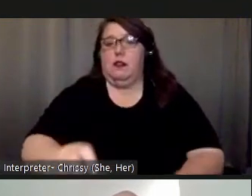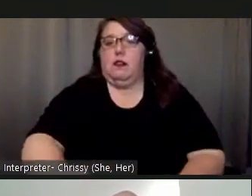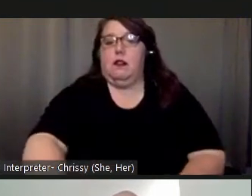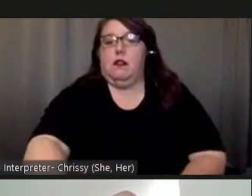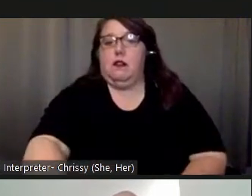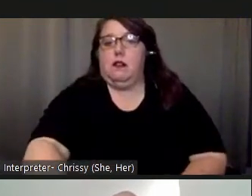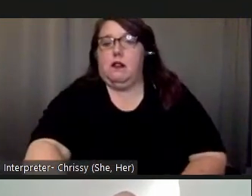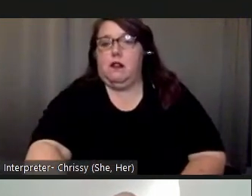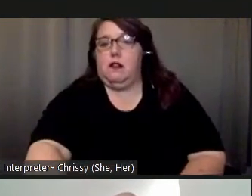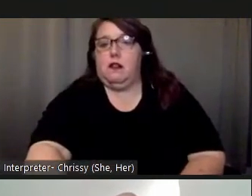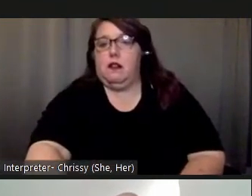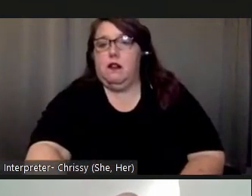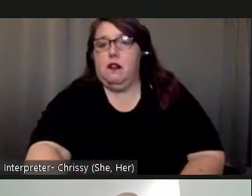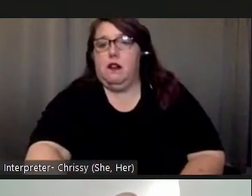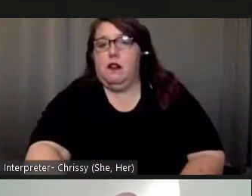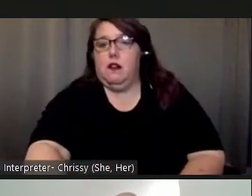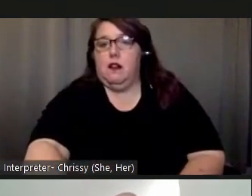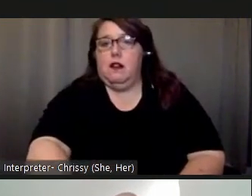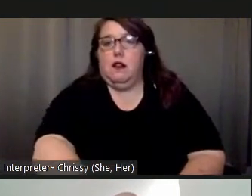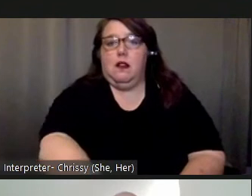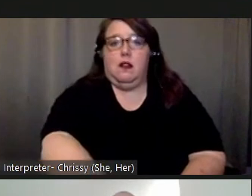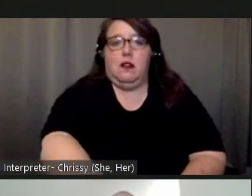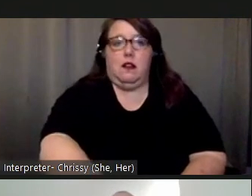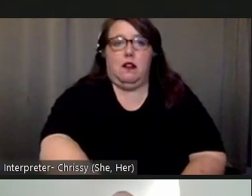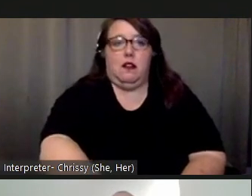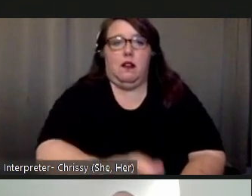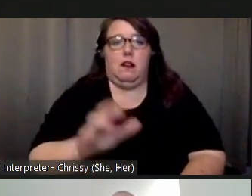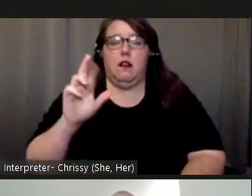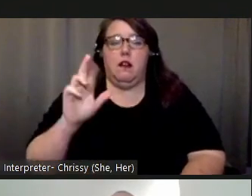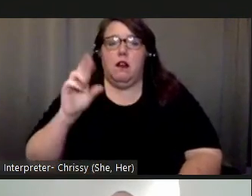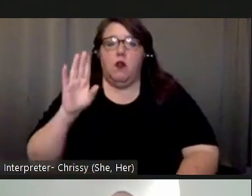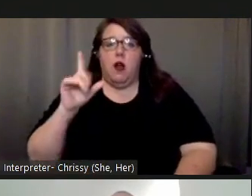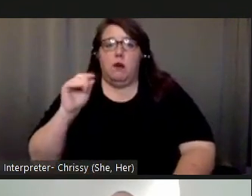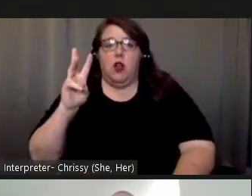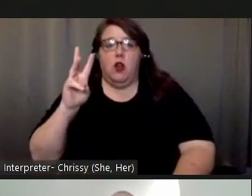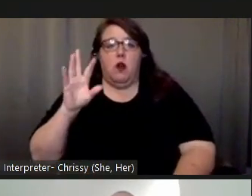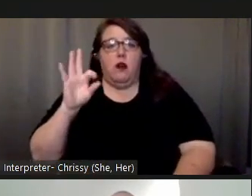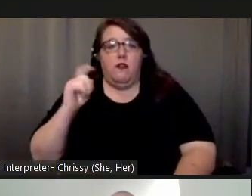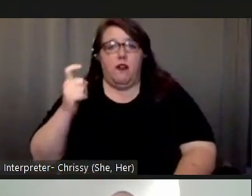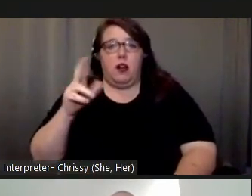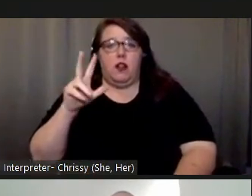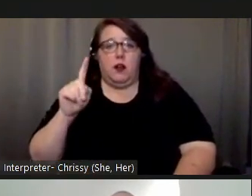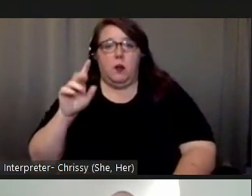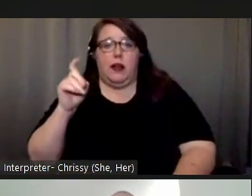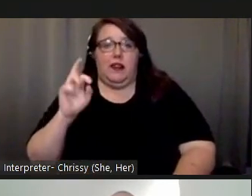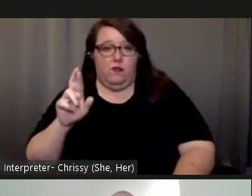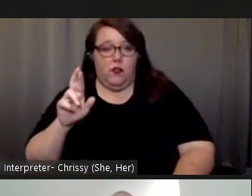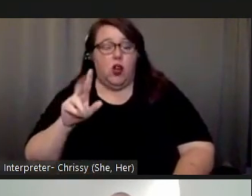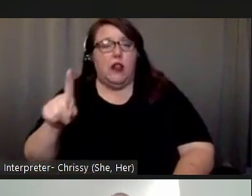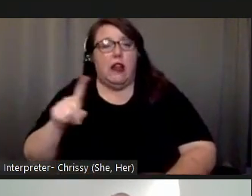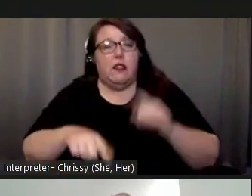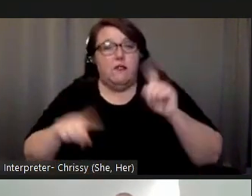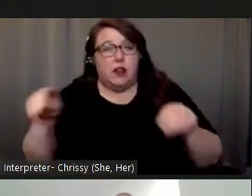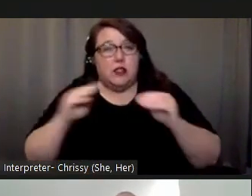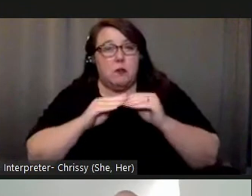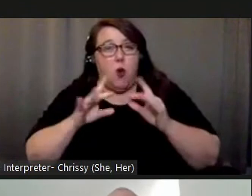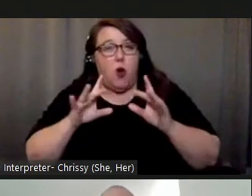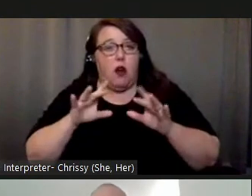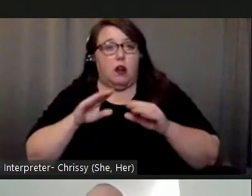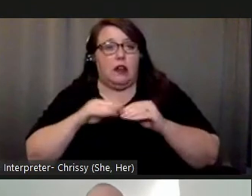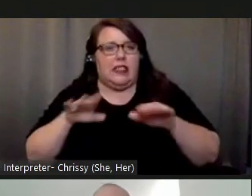over to you. Hi, Rob Lowe, Fox 31, Denver. Curious, when you talk about these variants being more contagious, what does